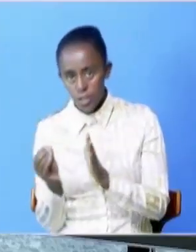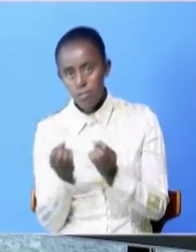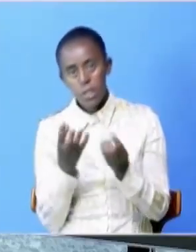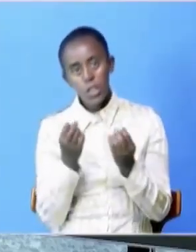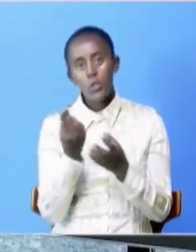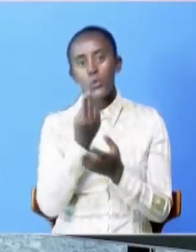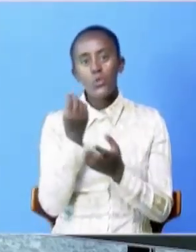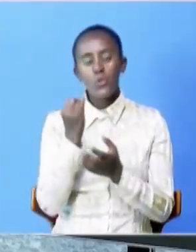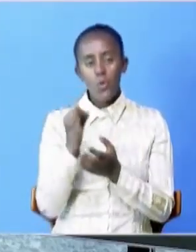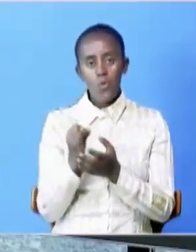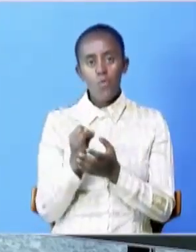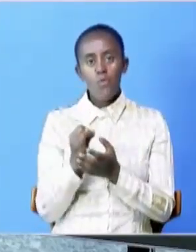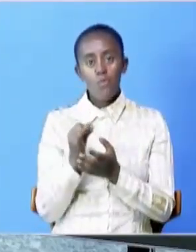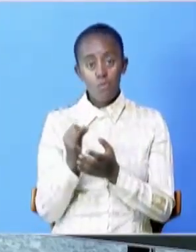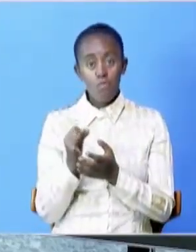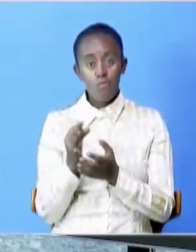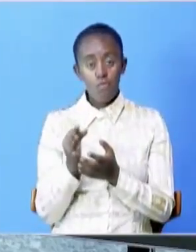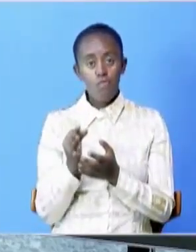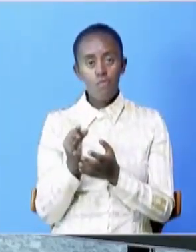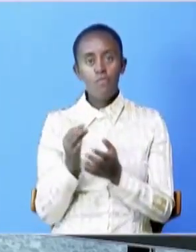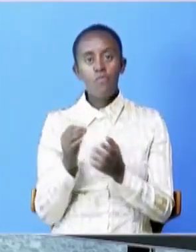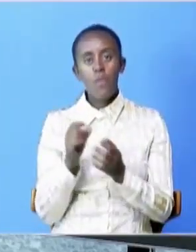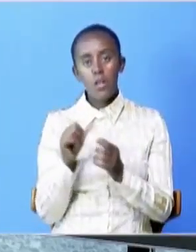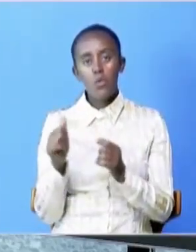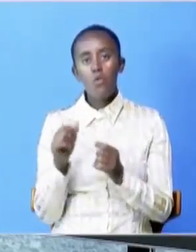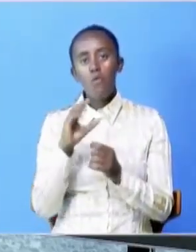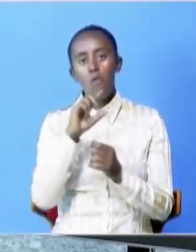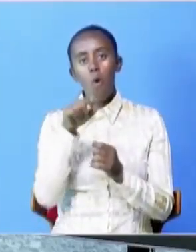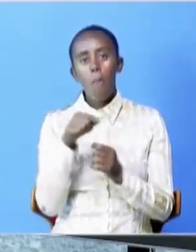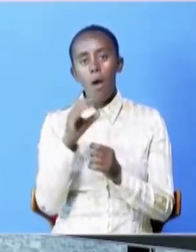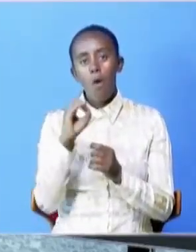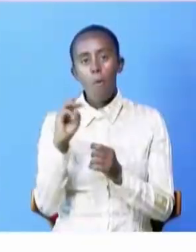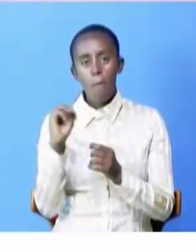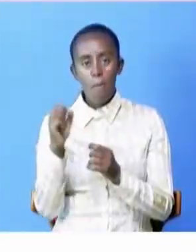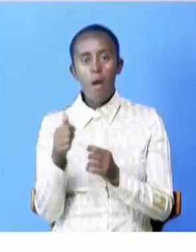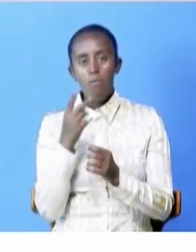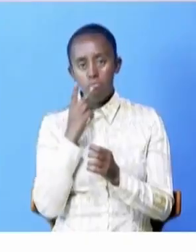uses of punctuations, let's go to comma.